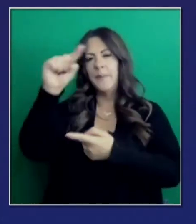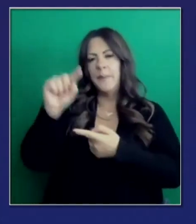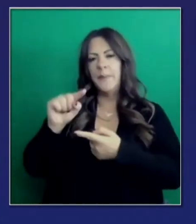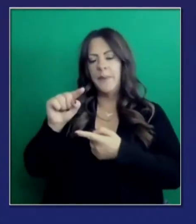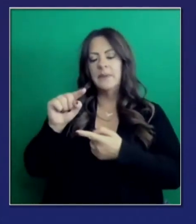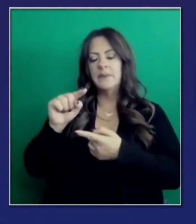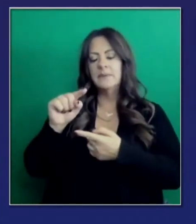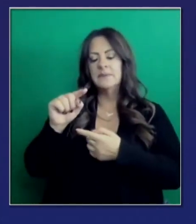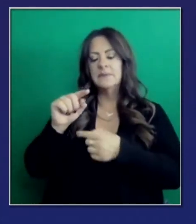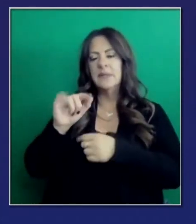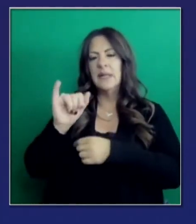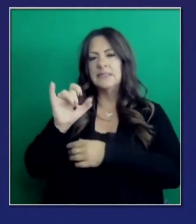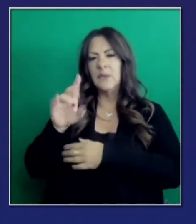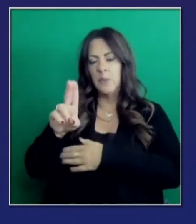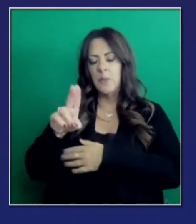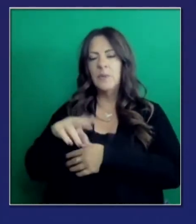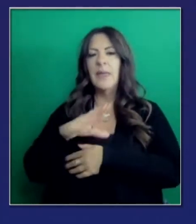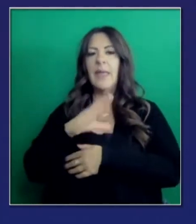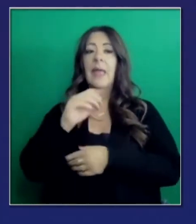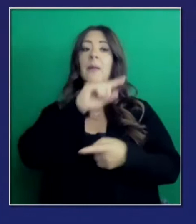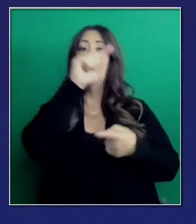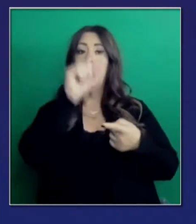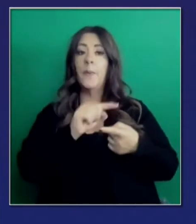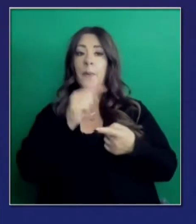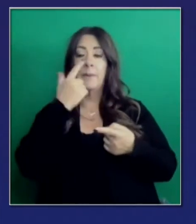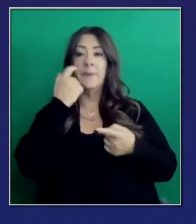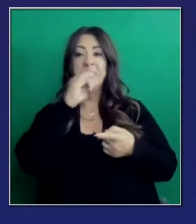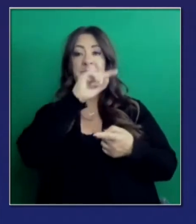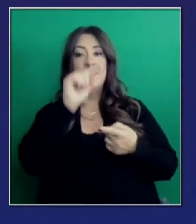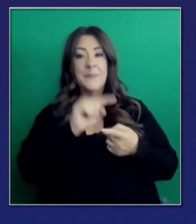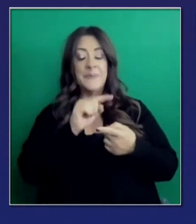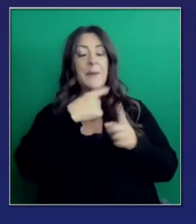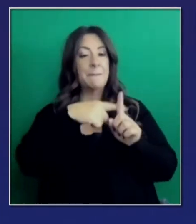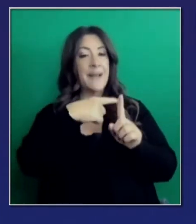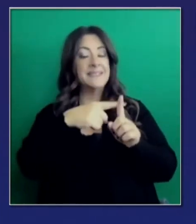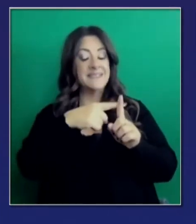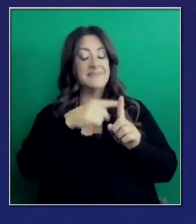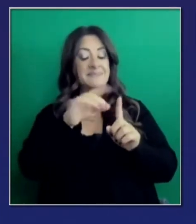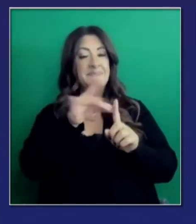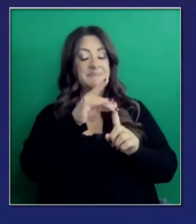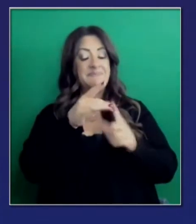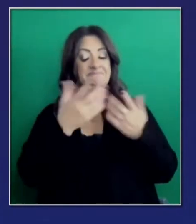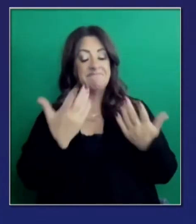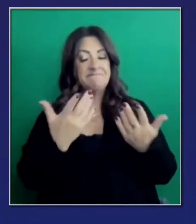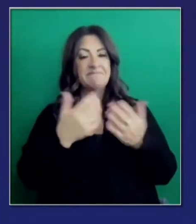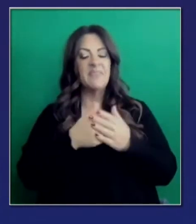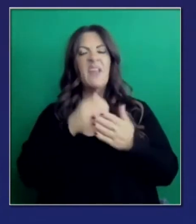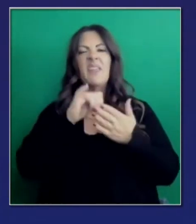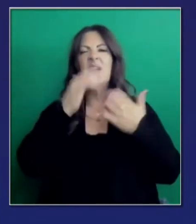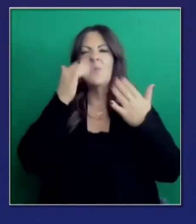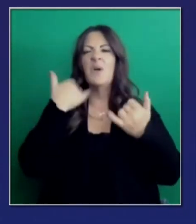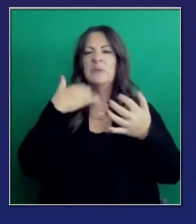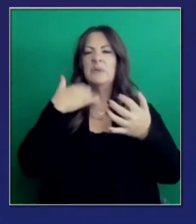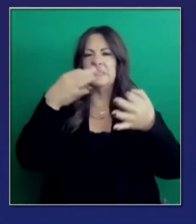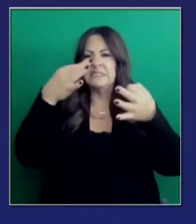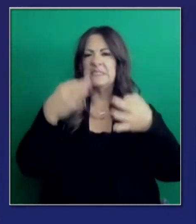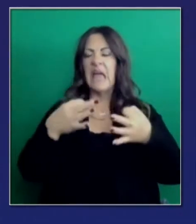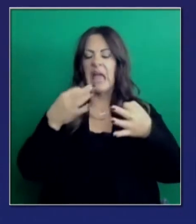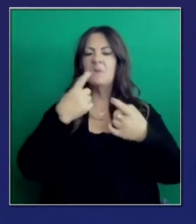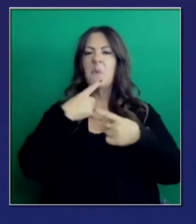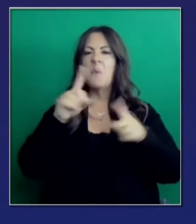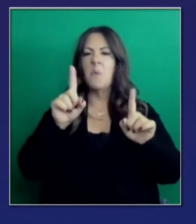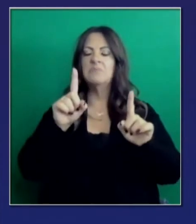in hospitalizations and more declines in ICUs, and that's why we're lifting that stay-at-home order effective immediately